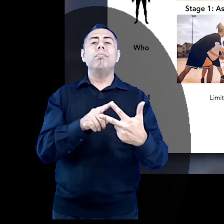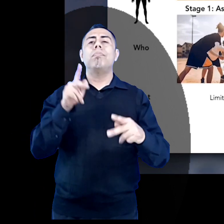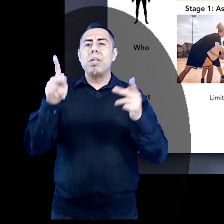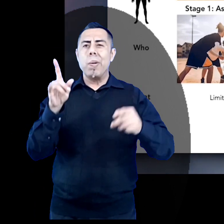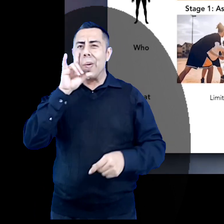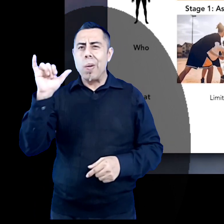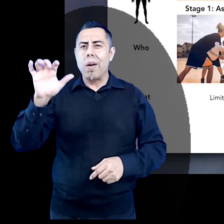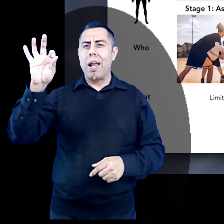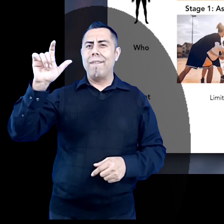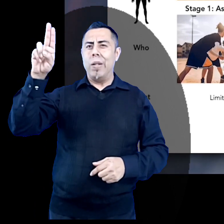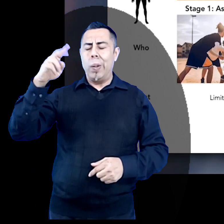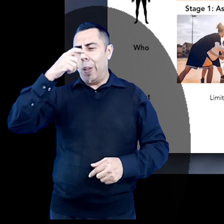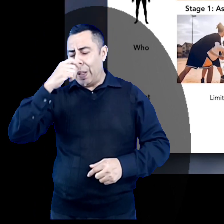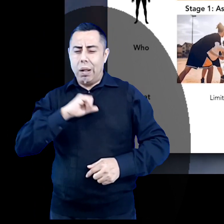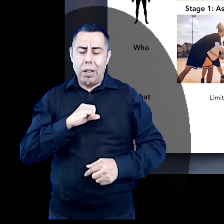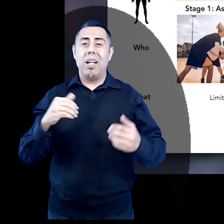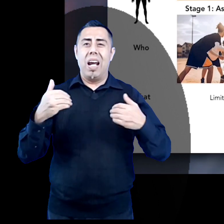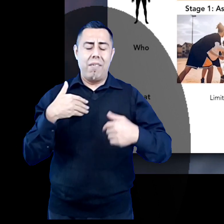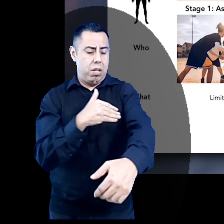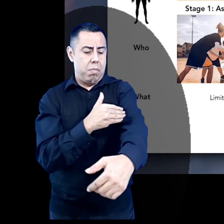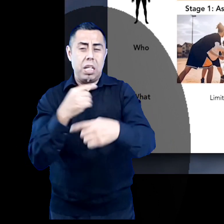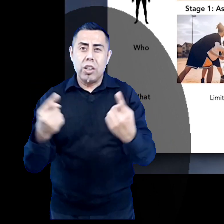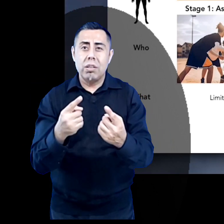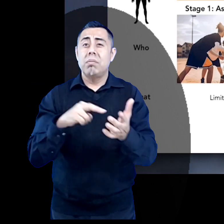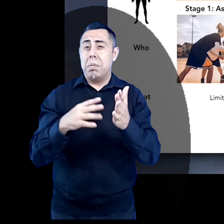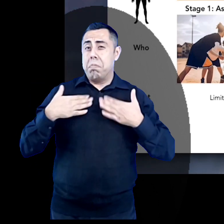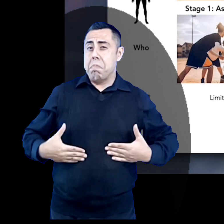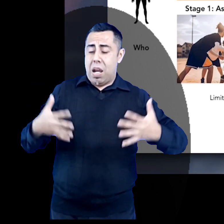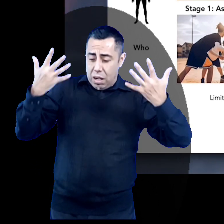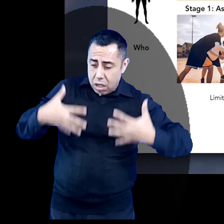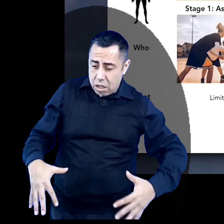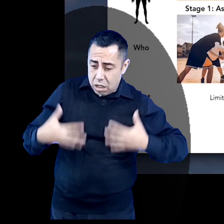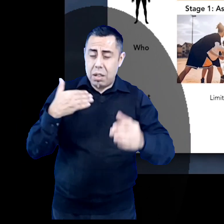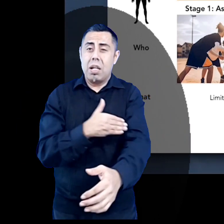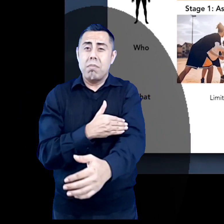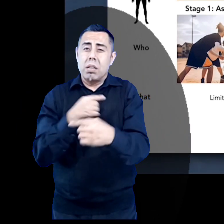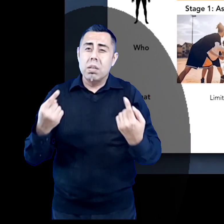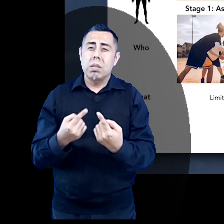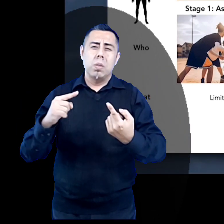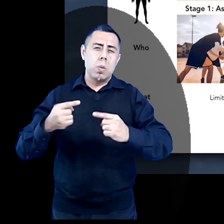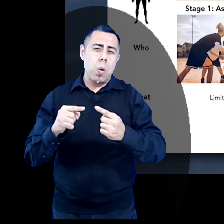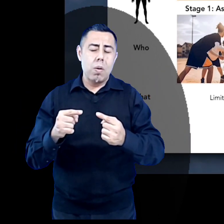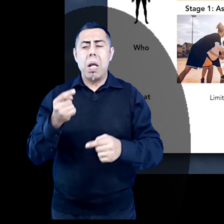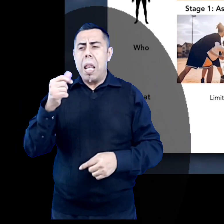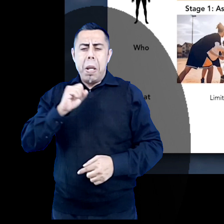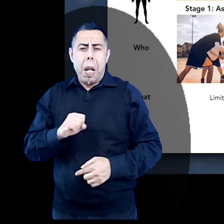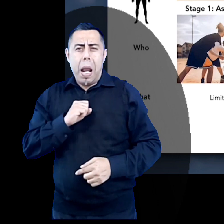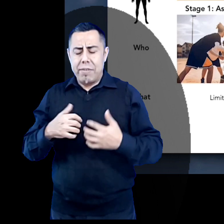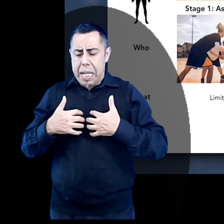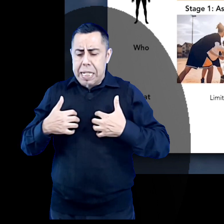flu-like symptoms. They have muscle aches, some myalgia, a minimal cough, not greatly short of